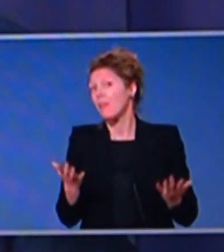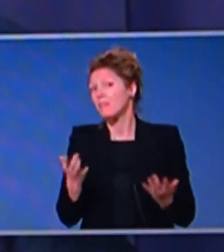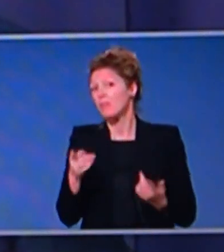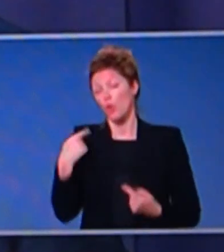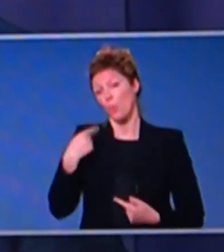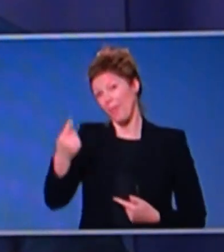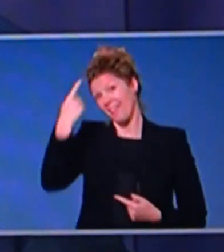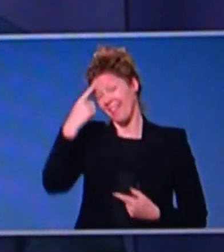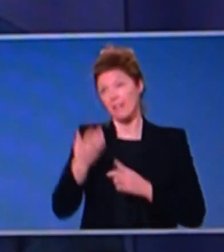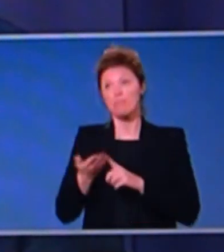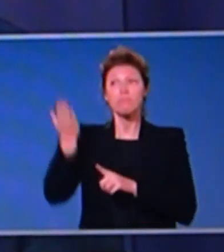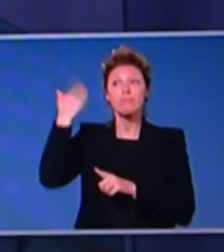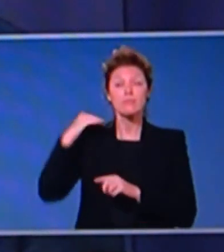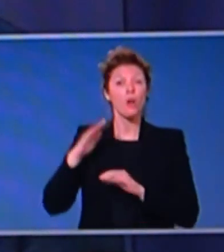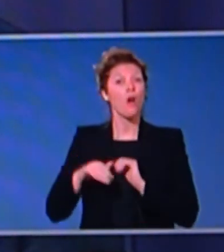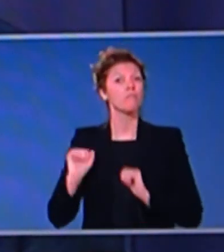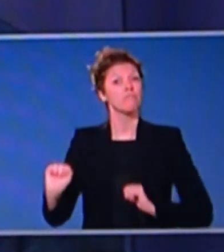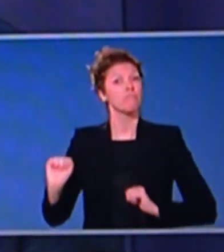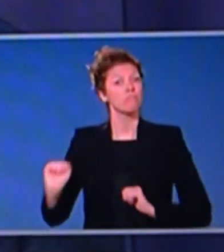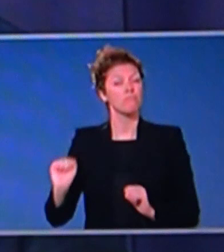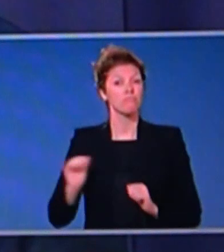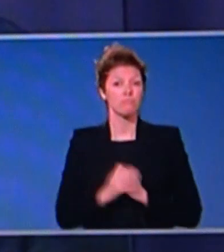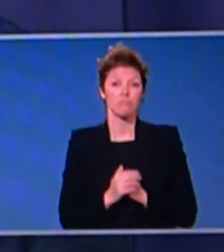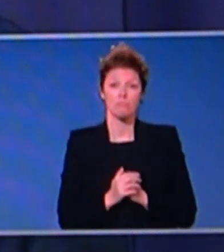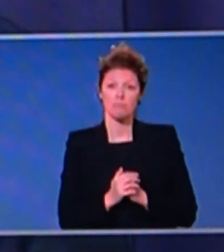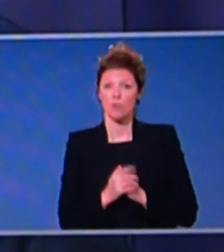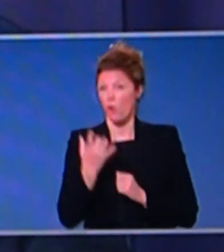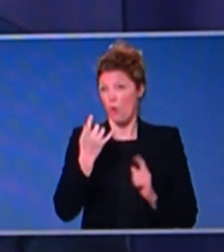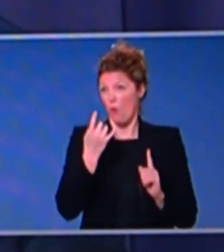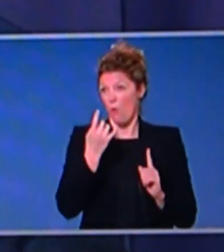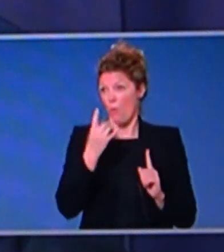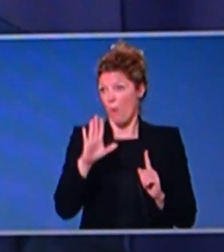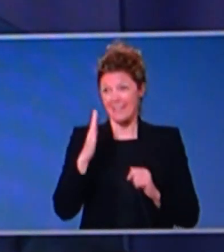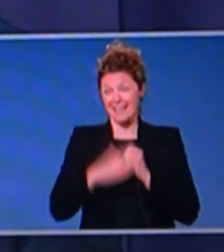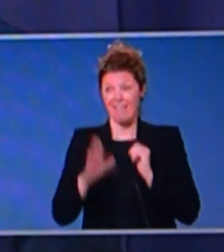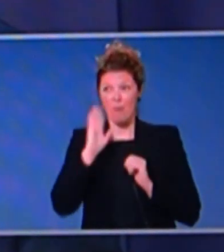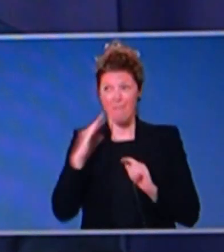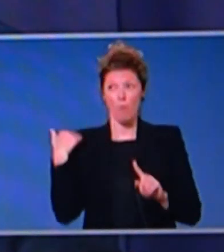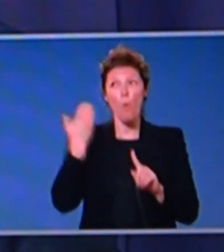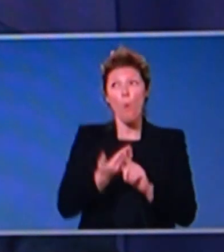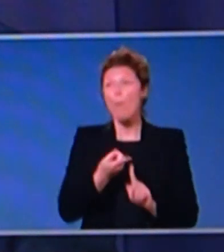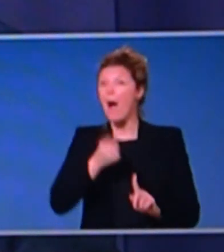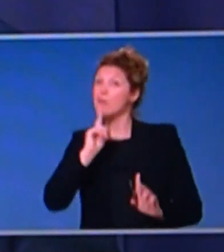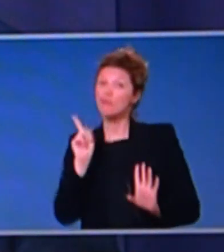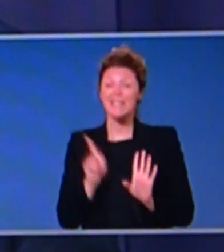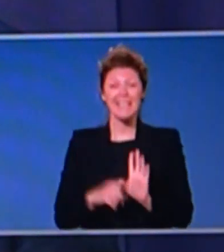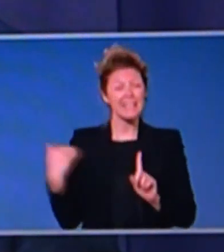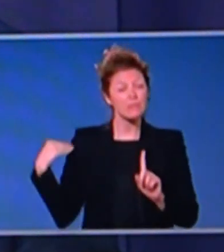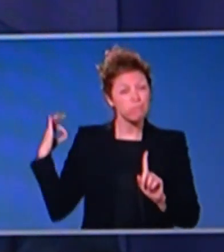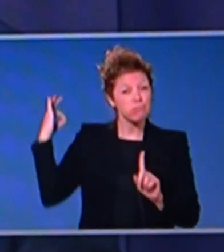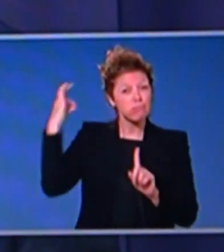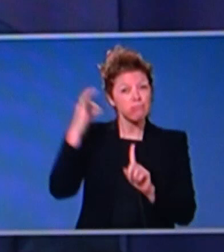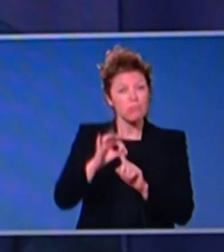history, which would mean that it would be a 1 in 100-year event for a government in those circumstances.